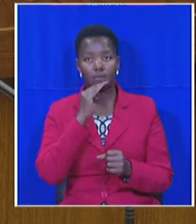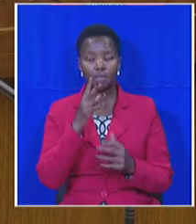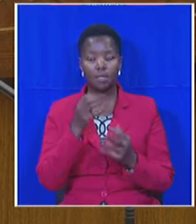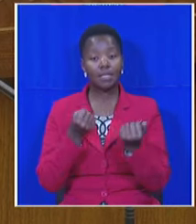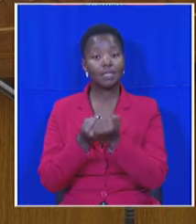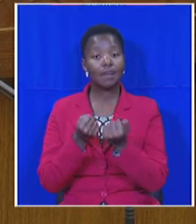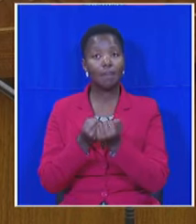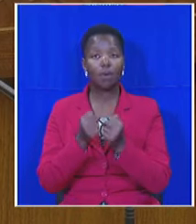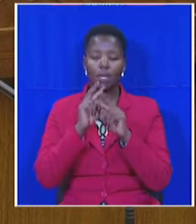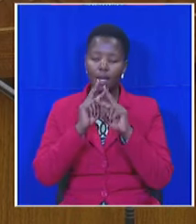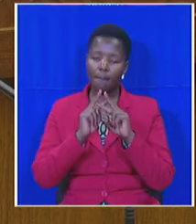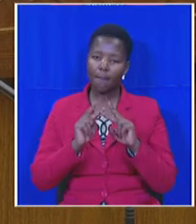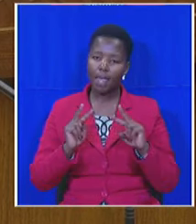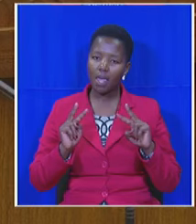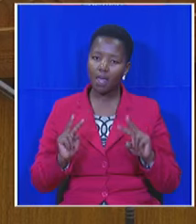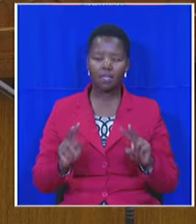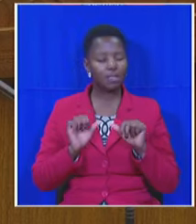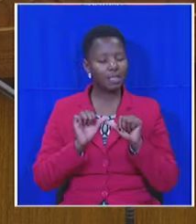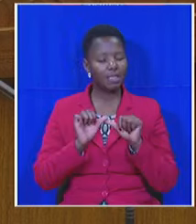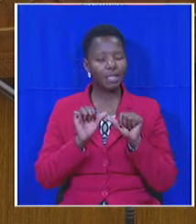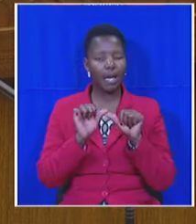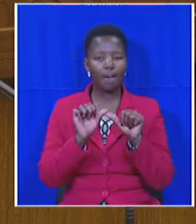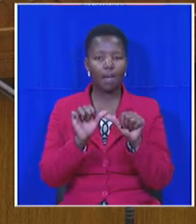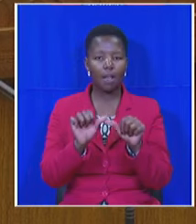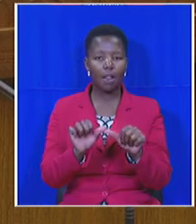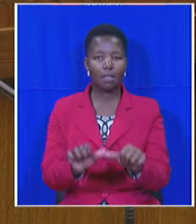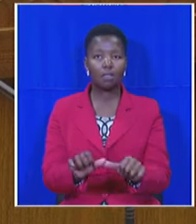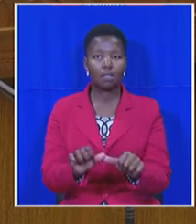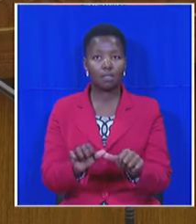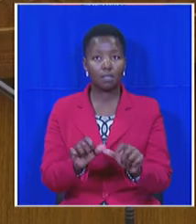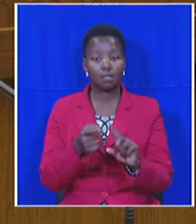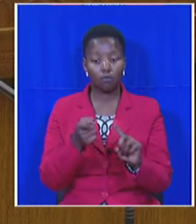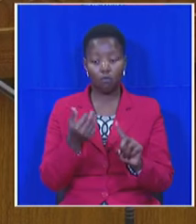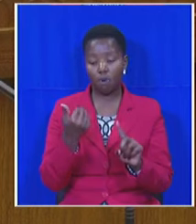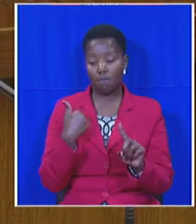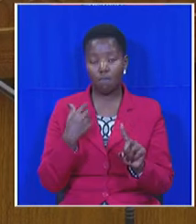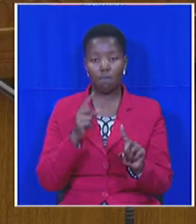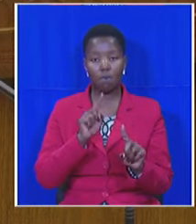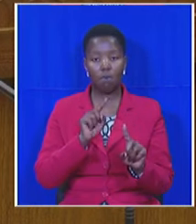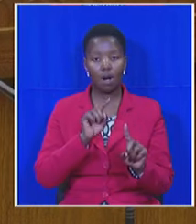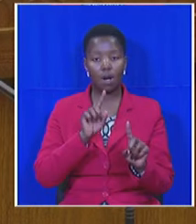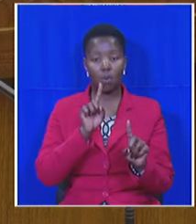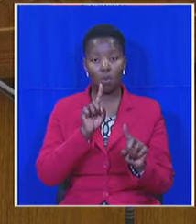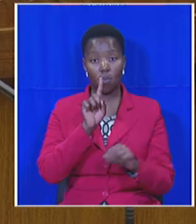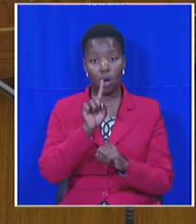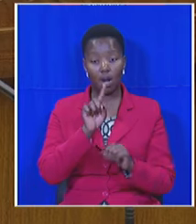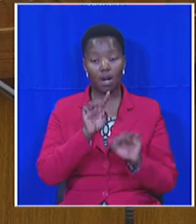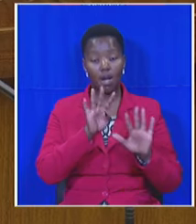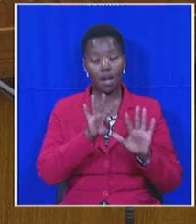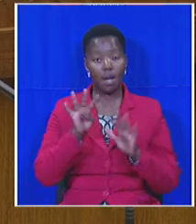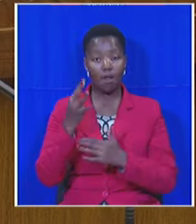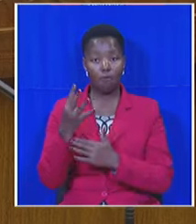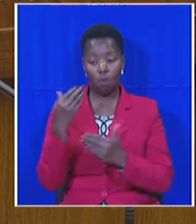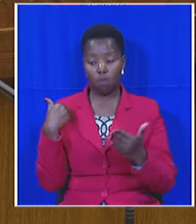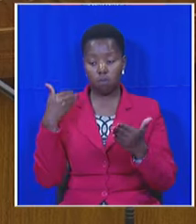stability that has been established through the advent of democracy in our country. But